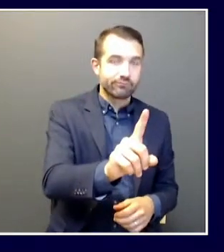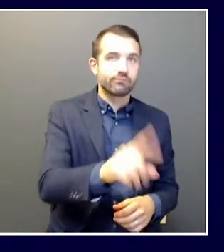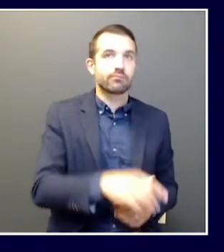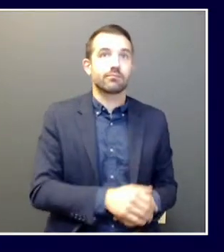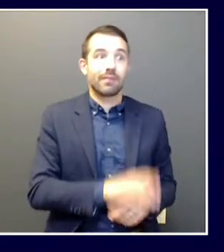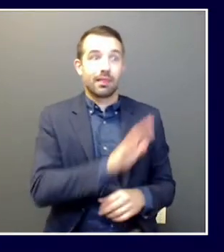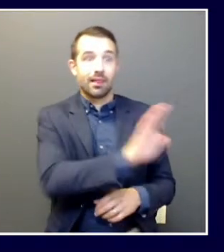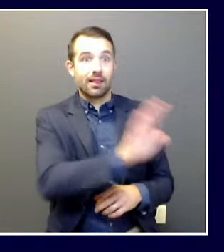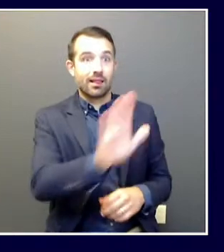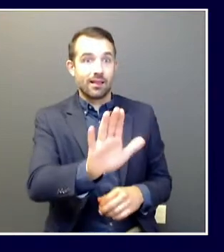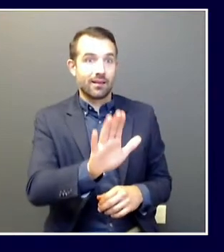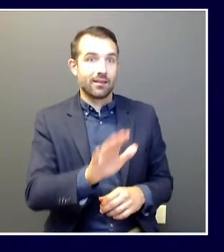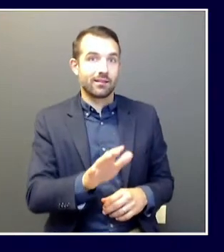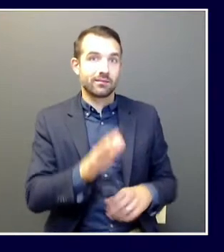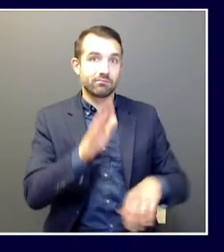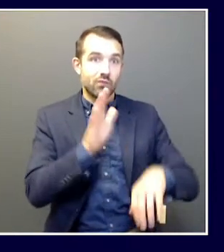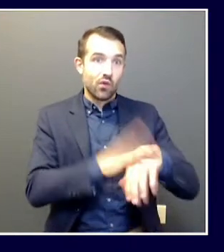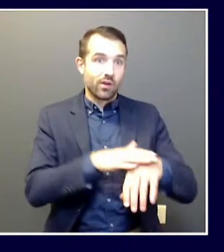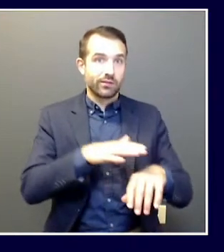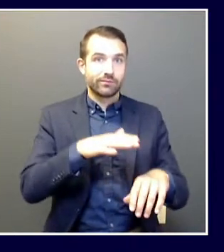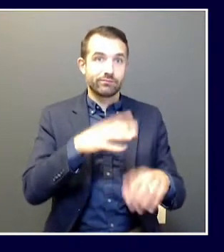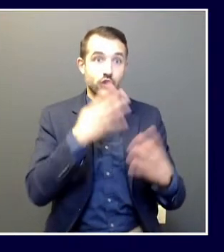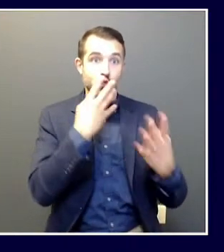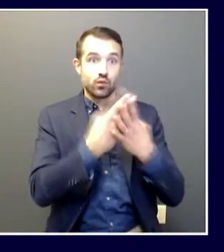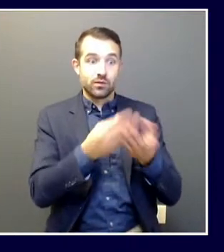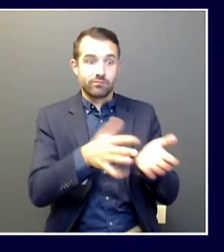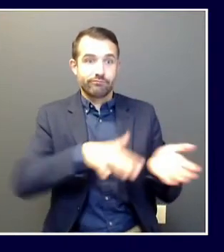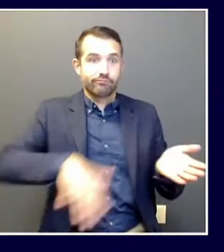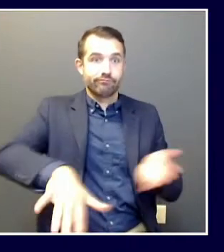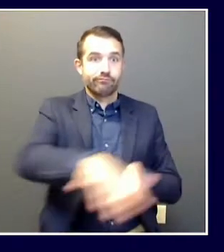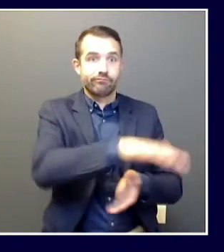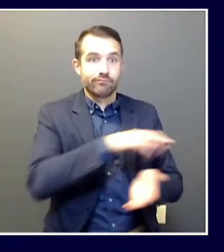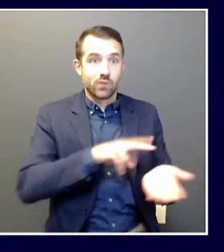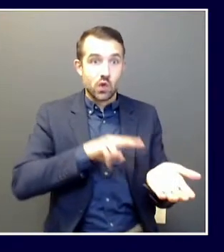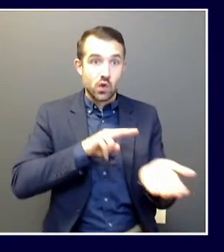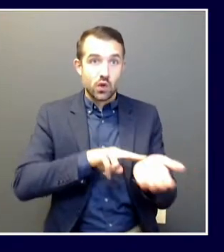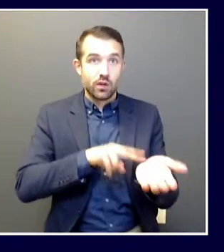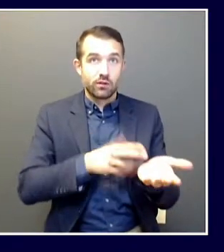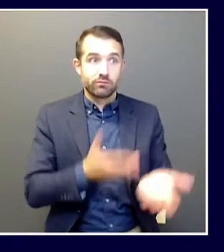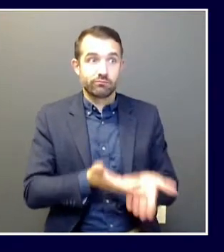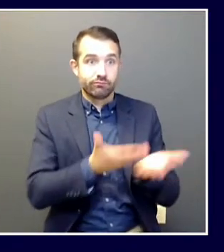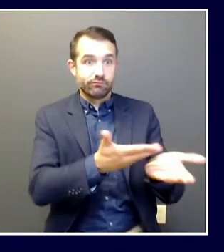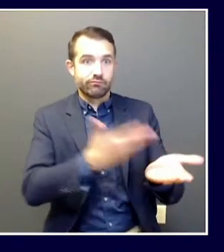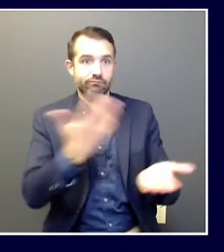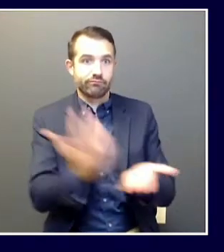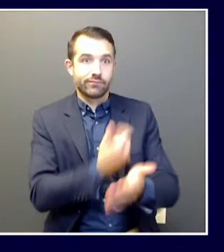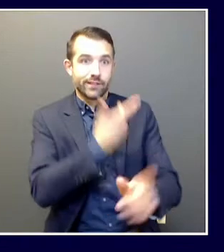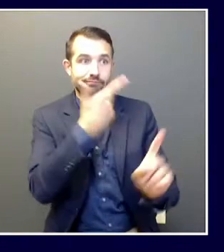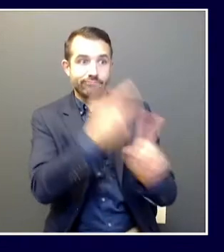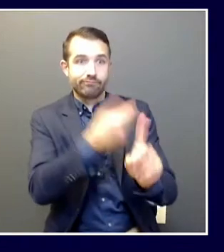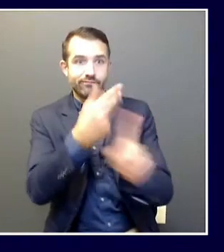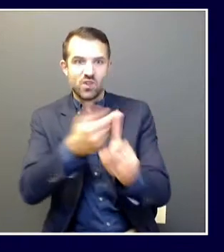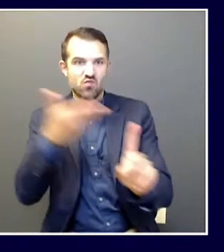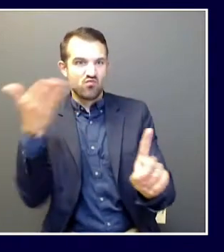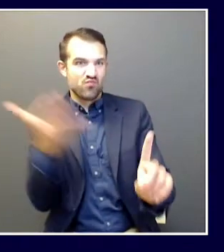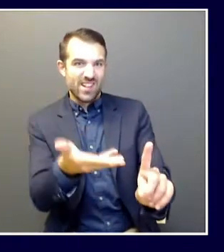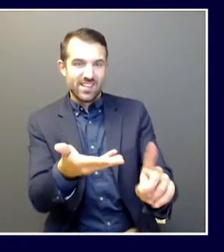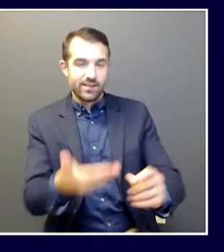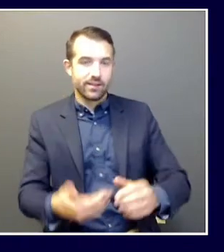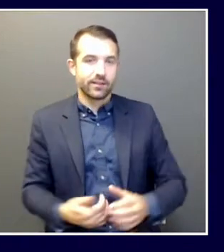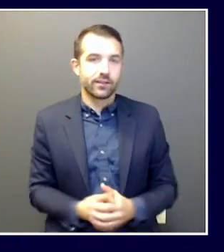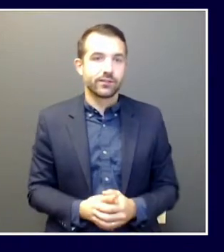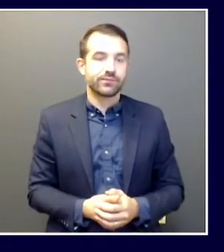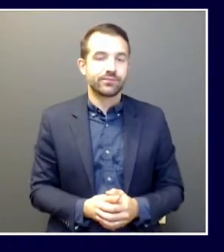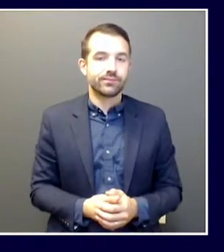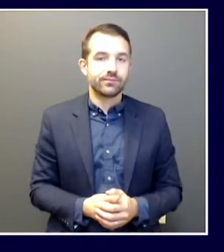We haven't pulled back, and indeed, as we think about the next wave of vaccines coming down the pike, we're really looking at how we can redouble those